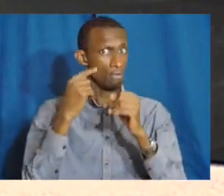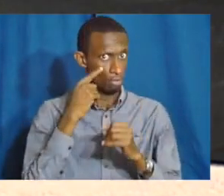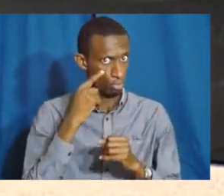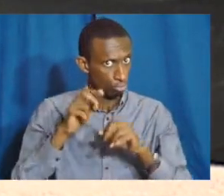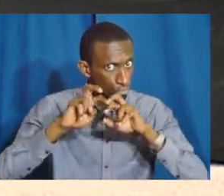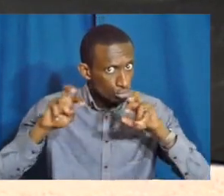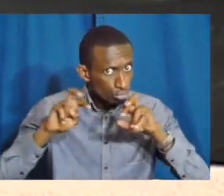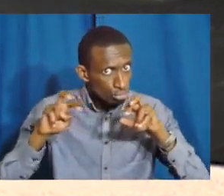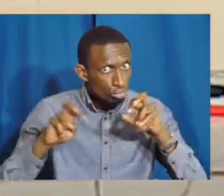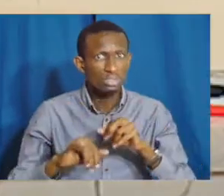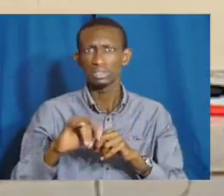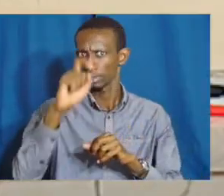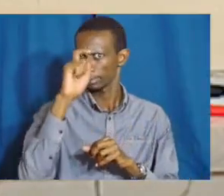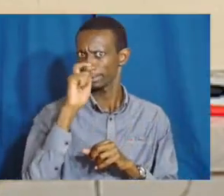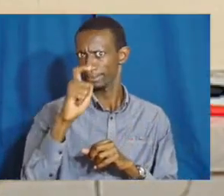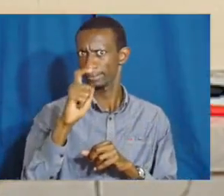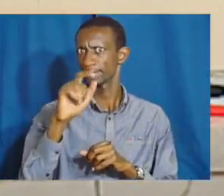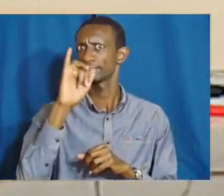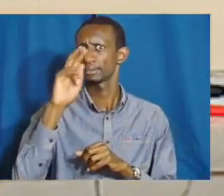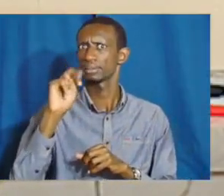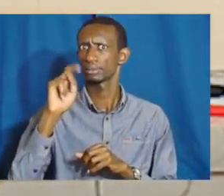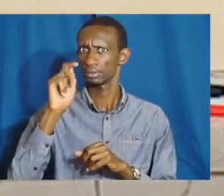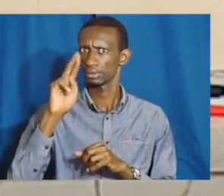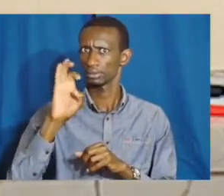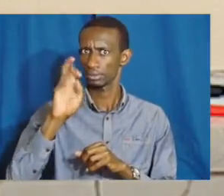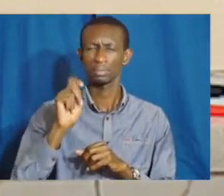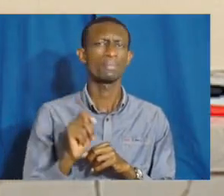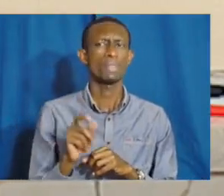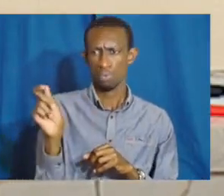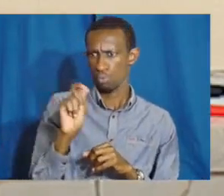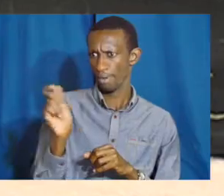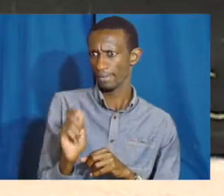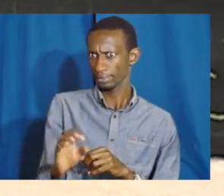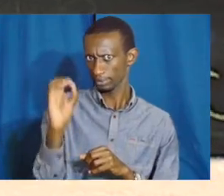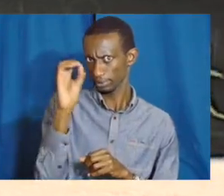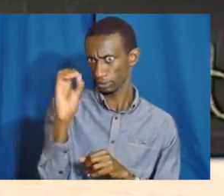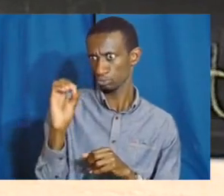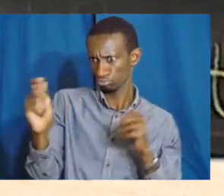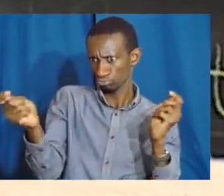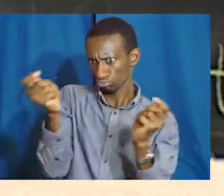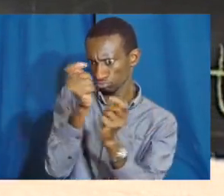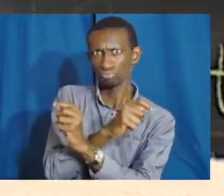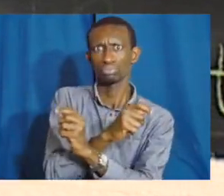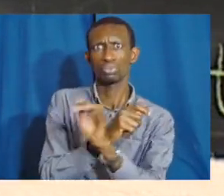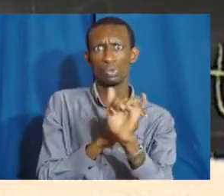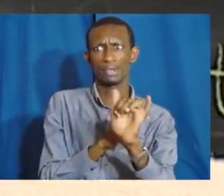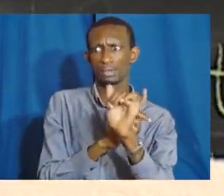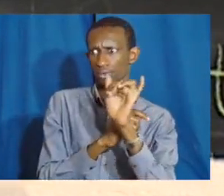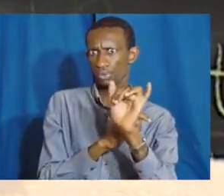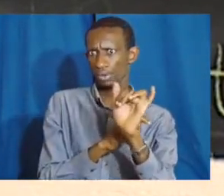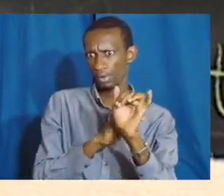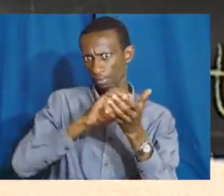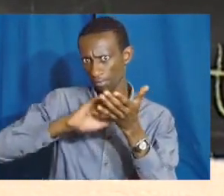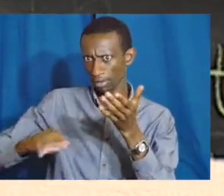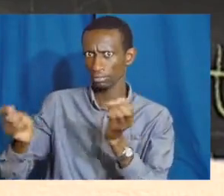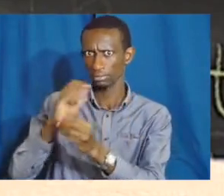for x-intercept, you put 0 in the place of y, and then you solve the remaining equation.